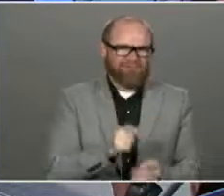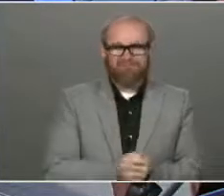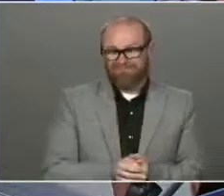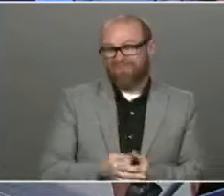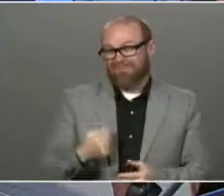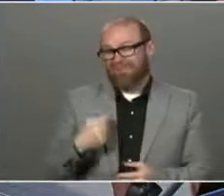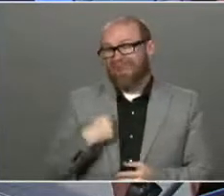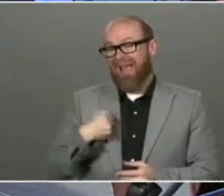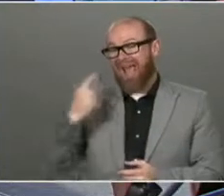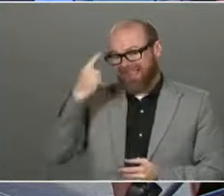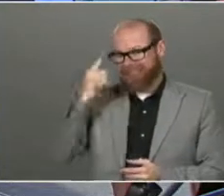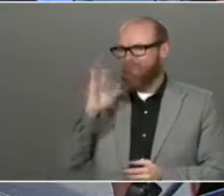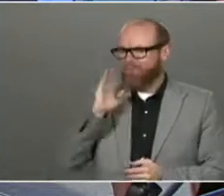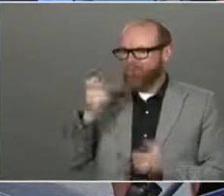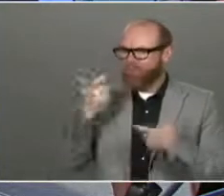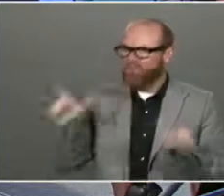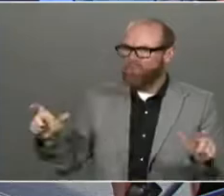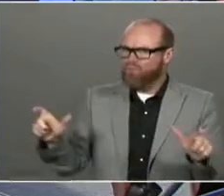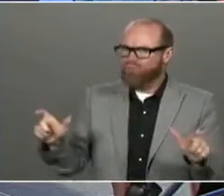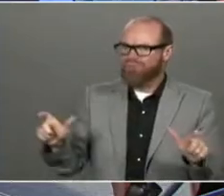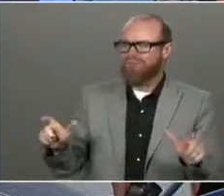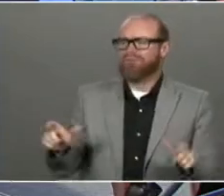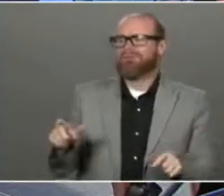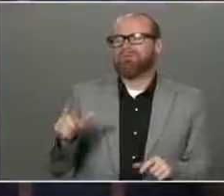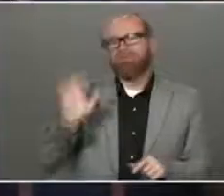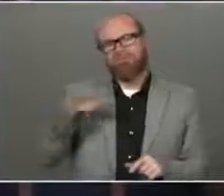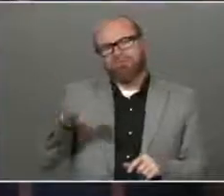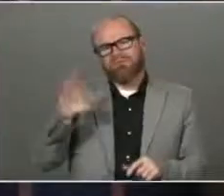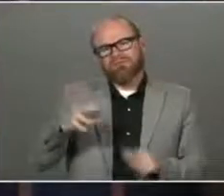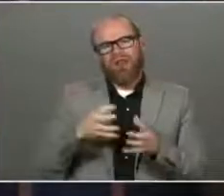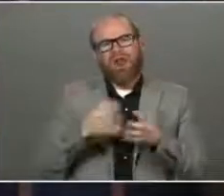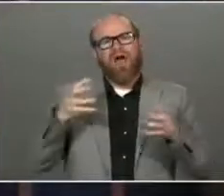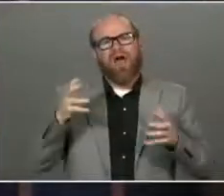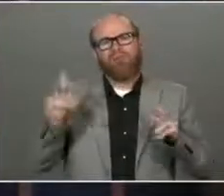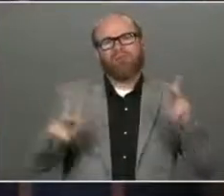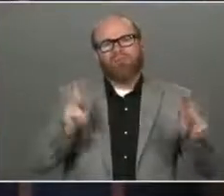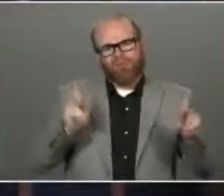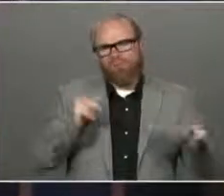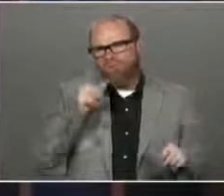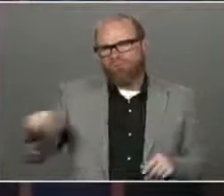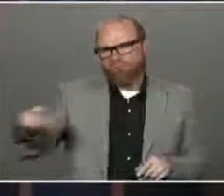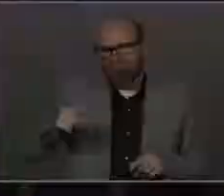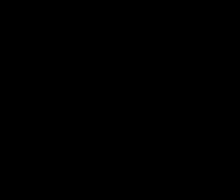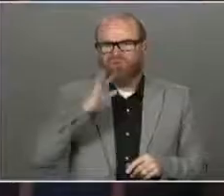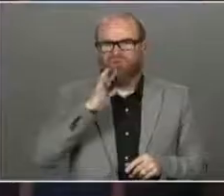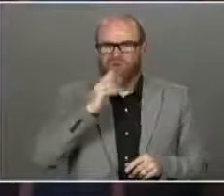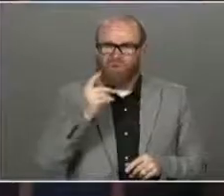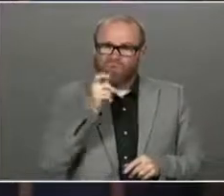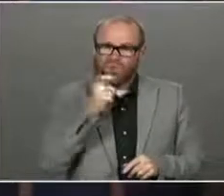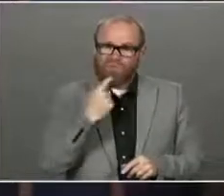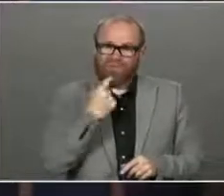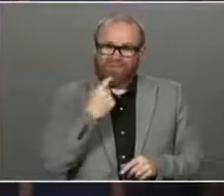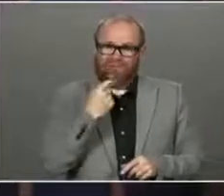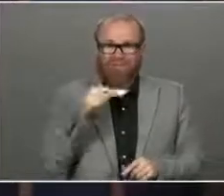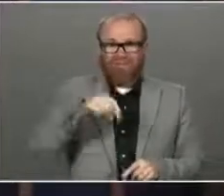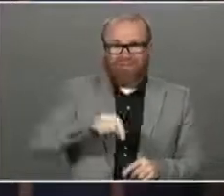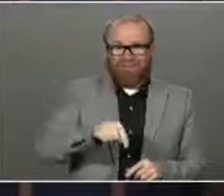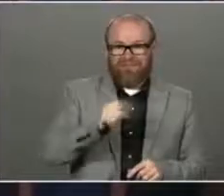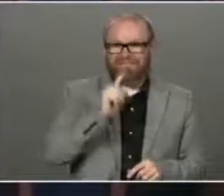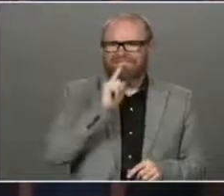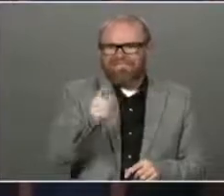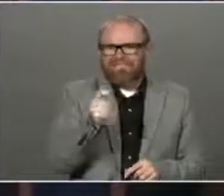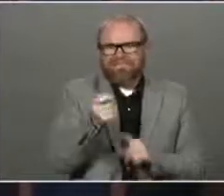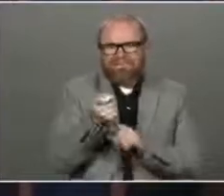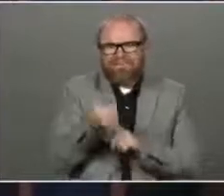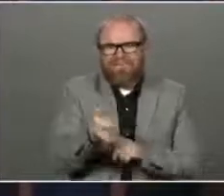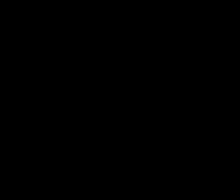significant, and here's why. I know there's a lot of people on the other side who are arguing practically that this is a sliver, that this